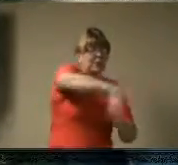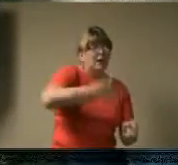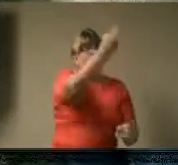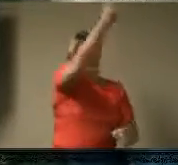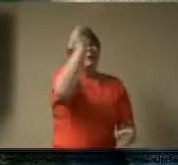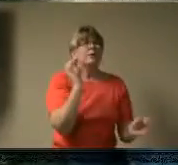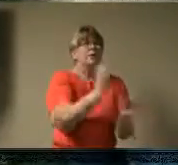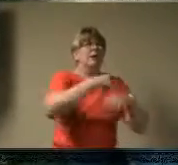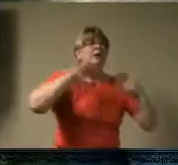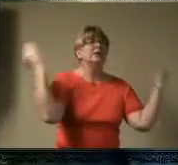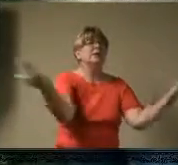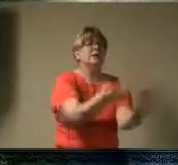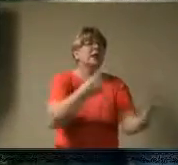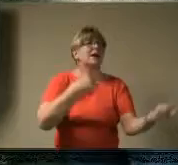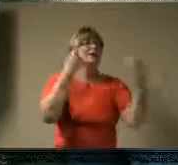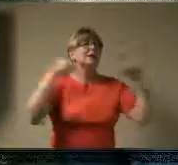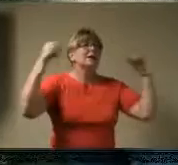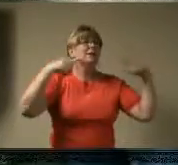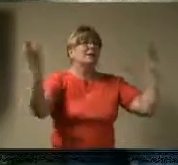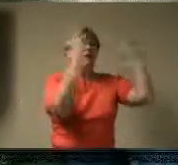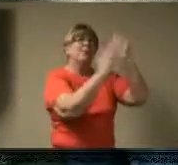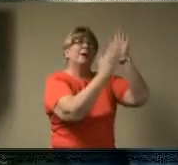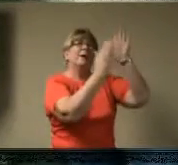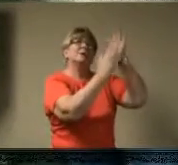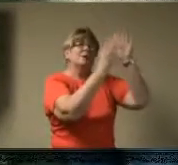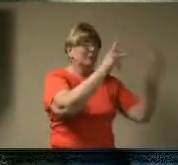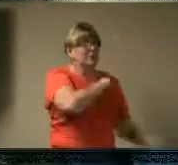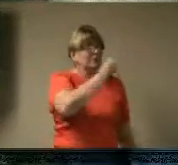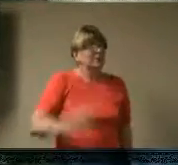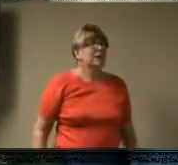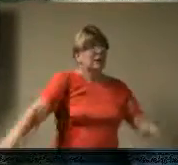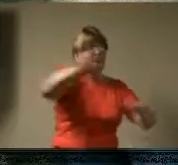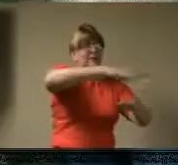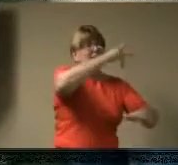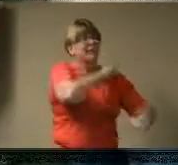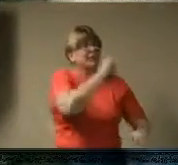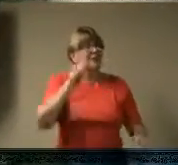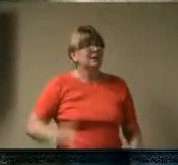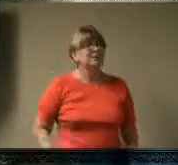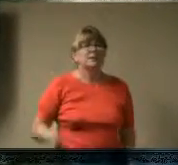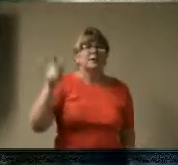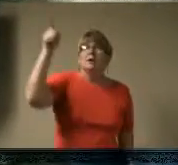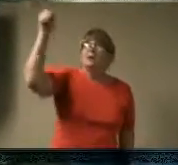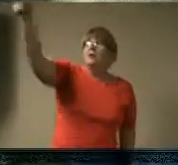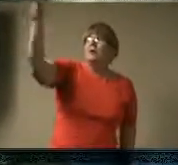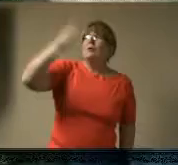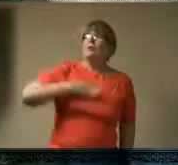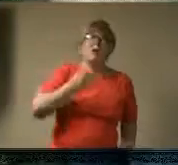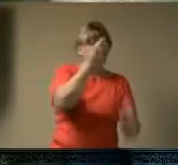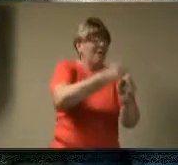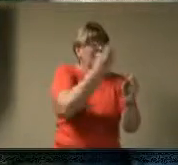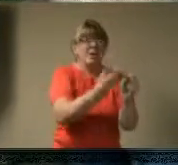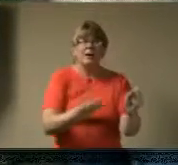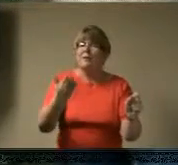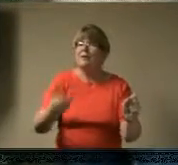God all cre I sing praise to the king of king